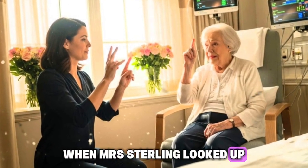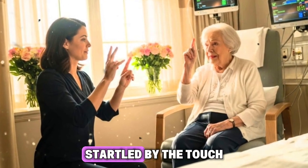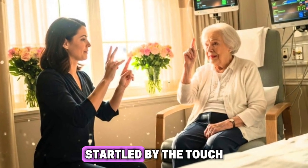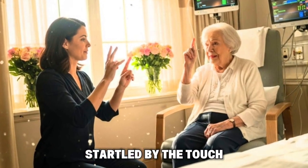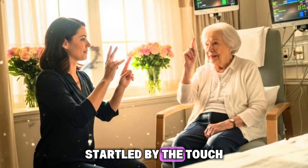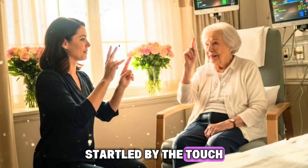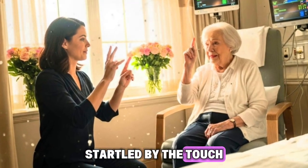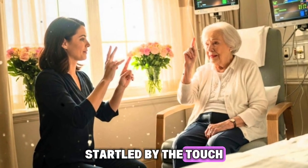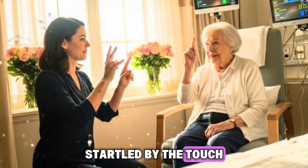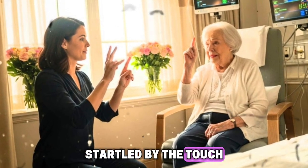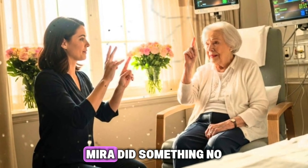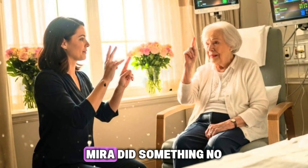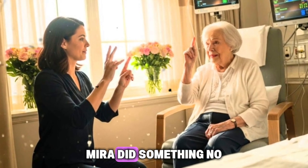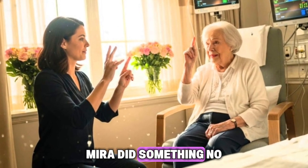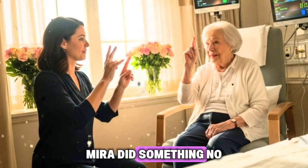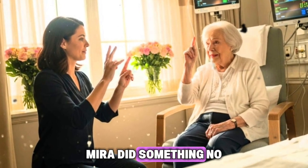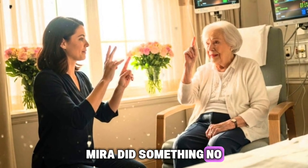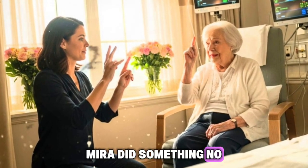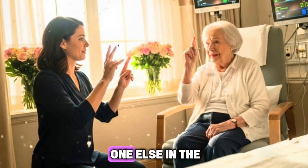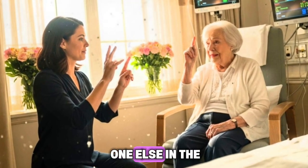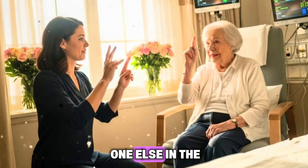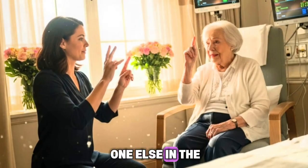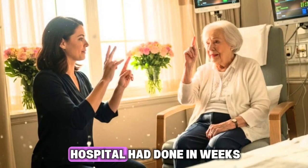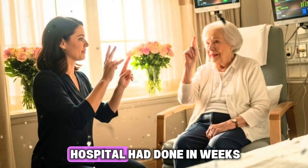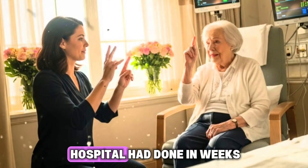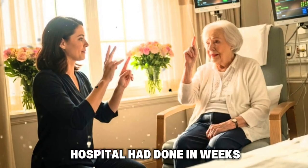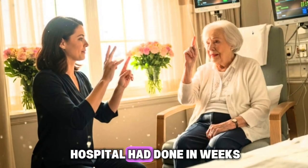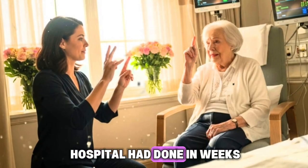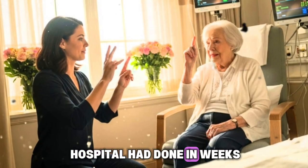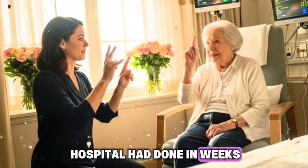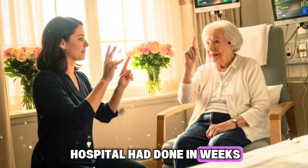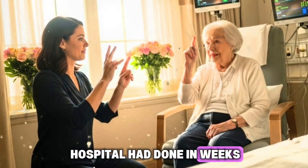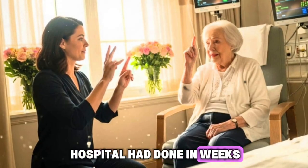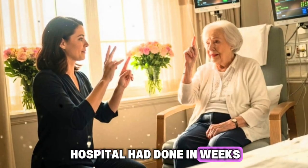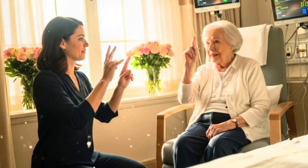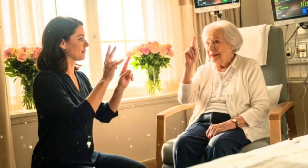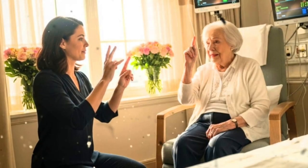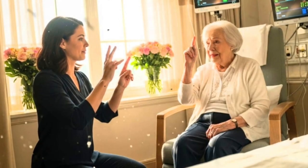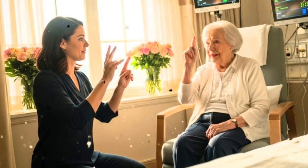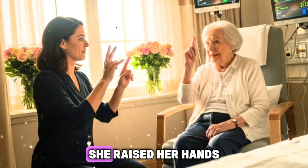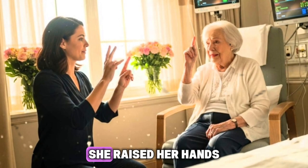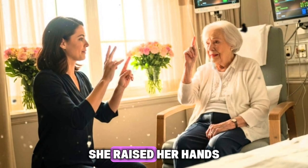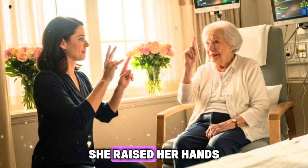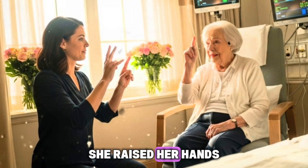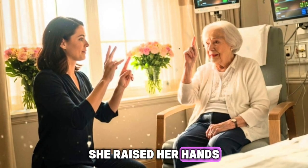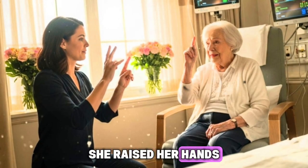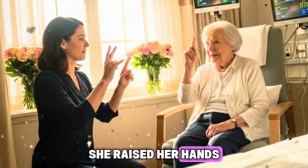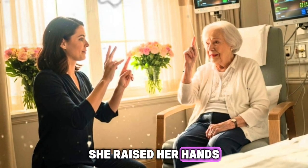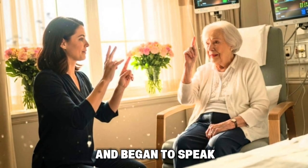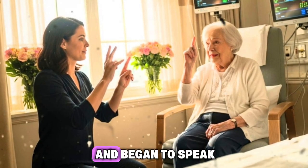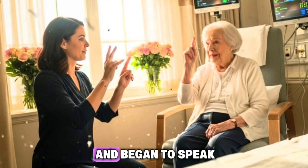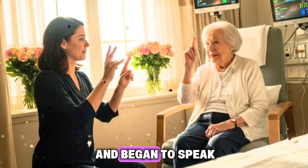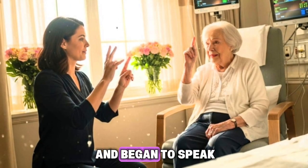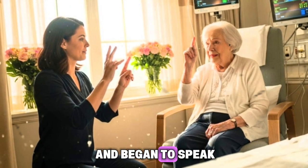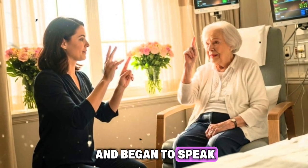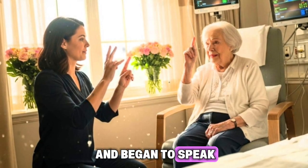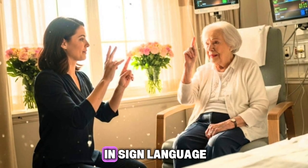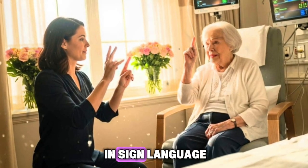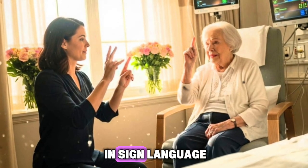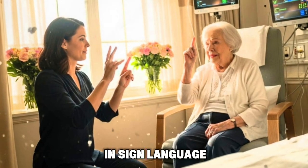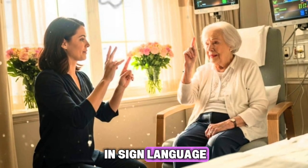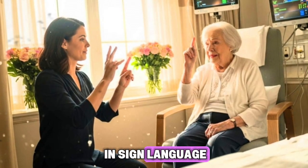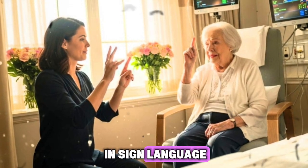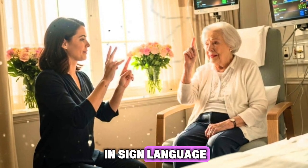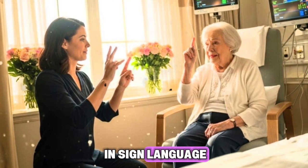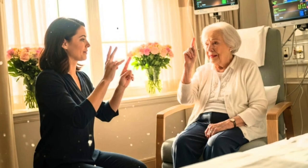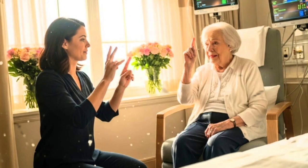up, startled by the touch, Mira did something no one else in the hospital had done in weeks. She raised her hands, and began to speak in